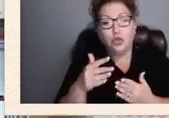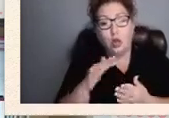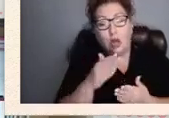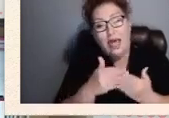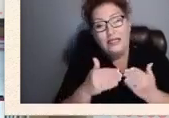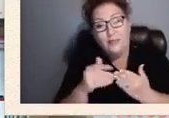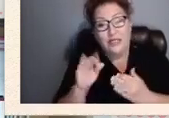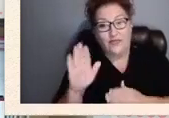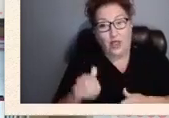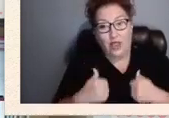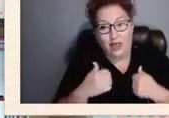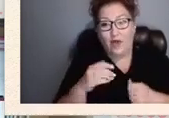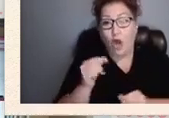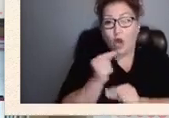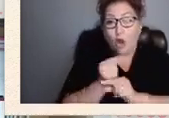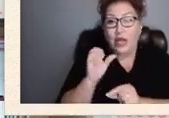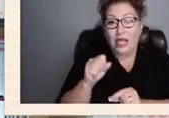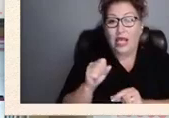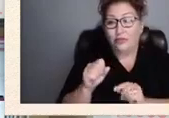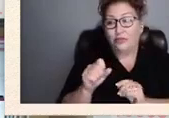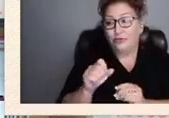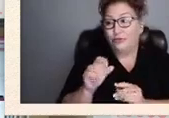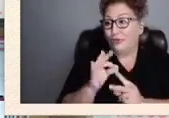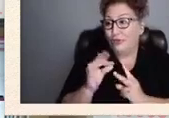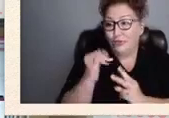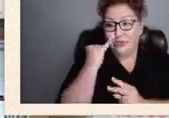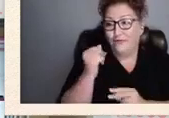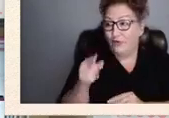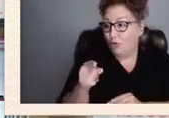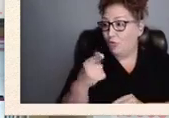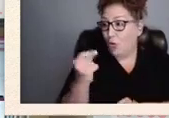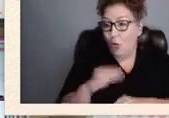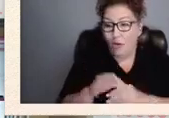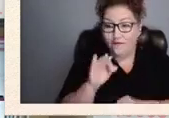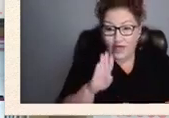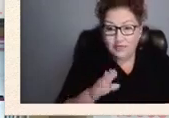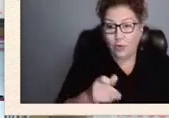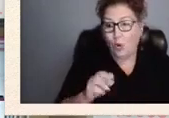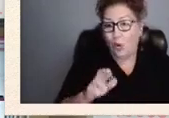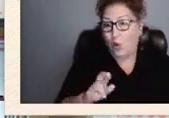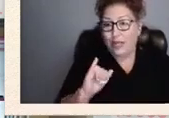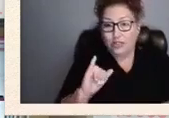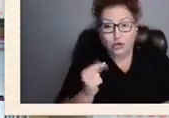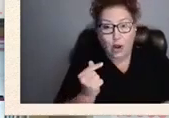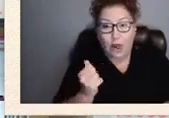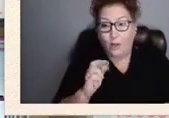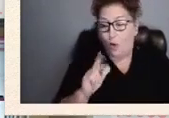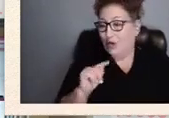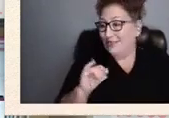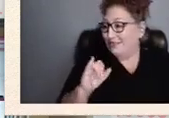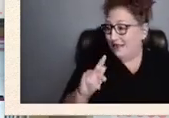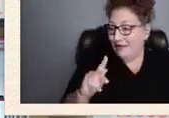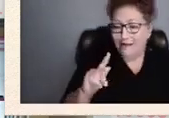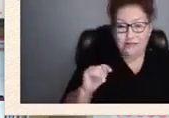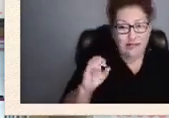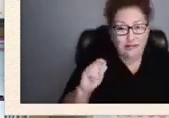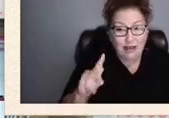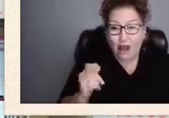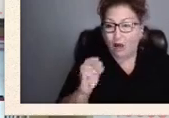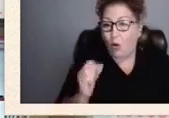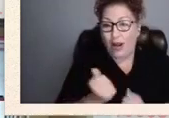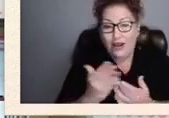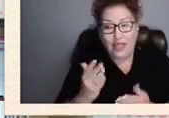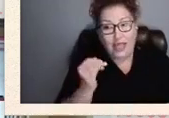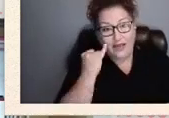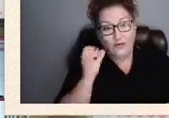choose whether or not you can go on Facebook or go on Instagram or TikTok or anything like that, or can you see your friends, or can you go